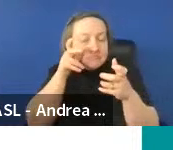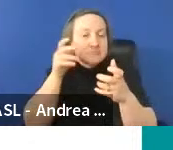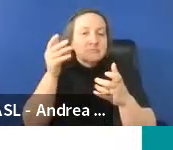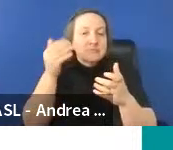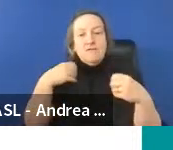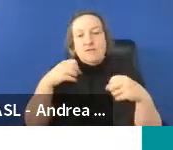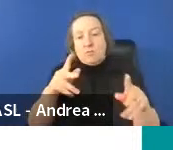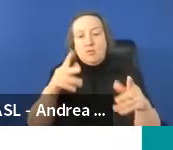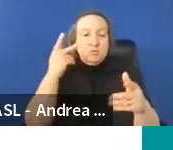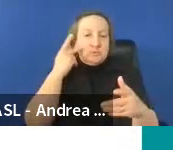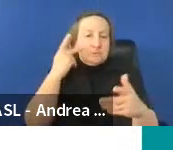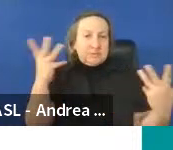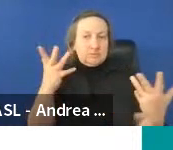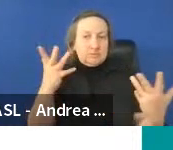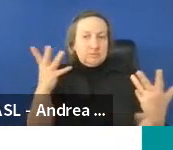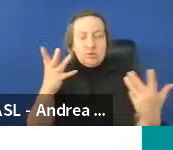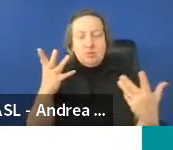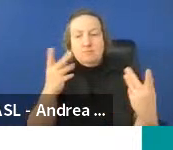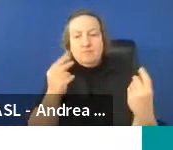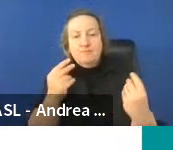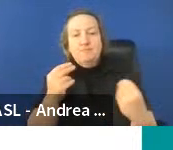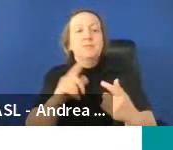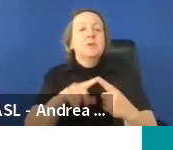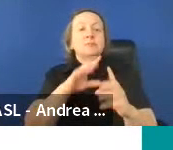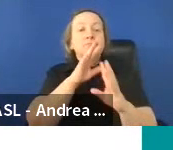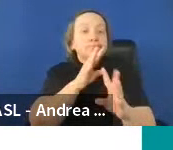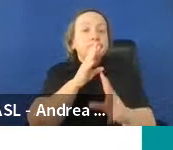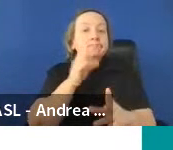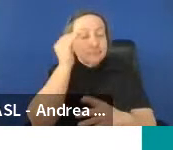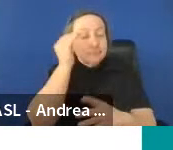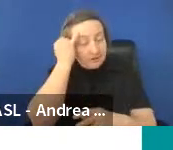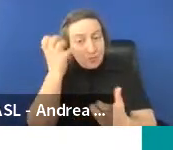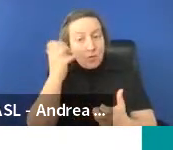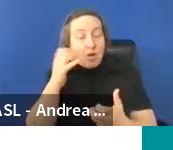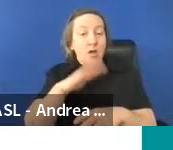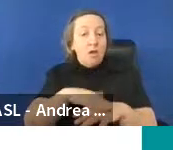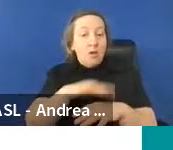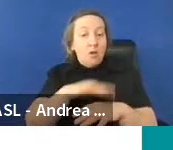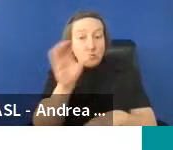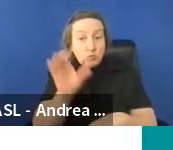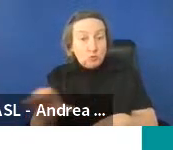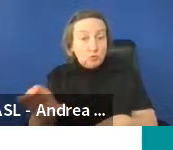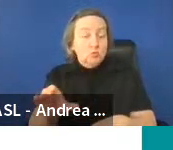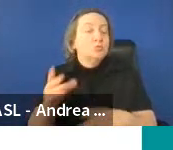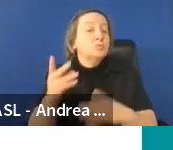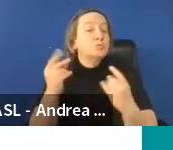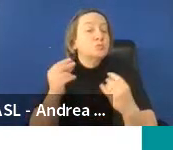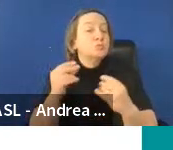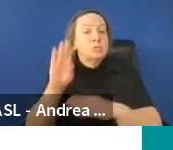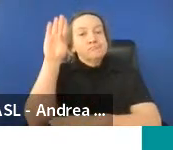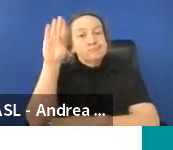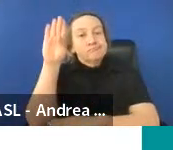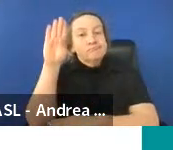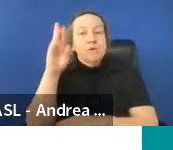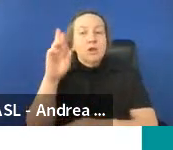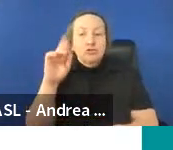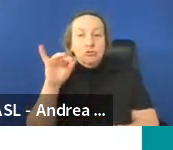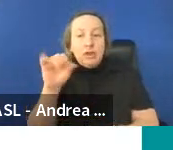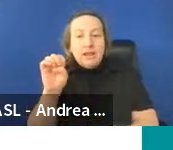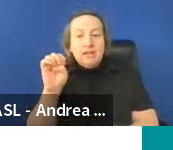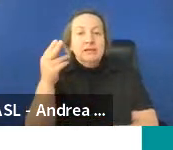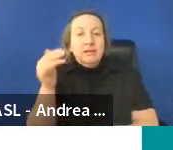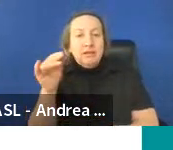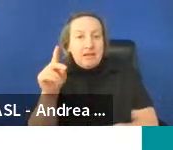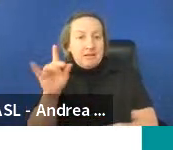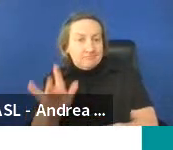they are. So to make a verbal comment, if you've joined by Zoom, we ask that you click raise hand. If you've joined by phone,